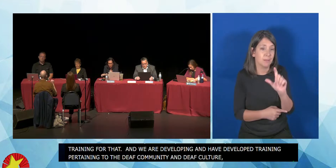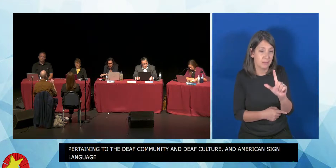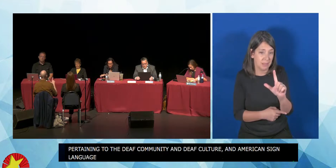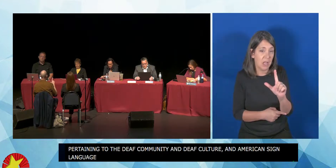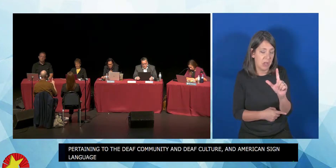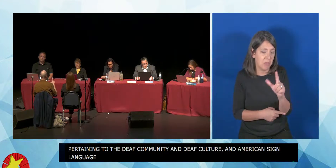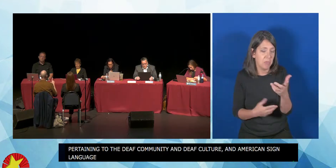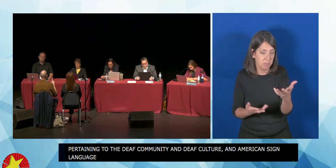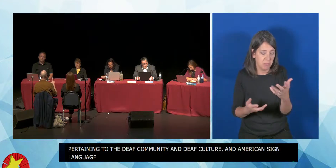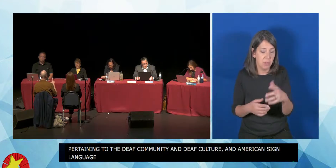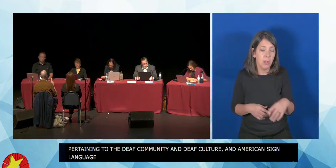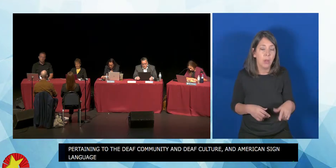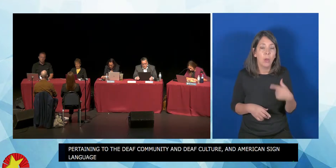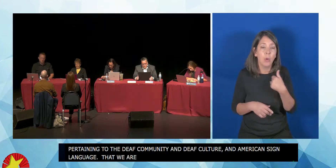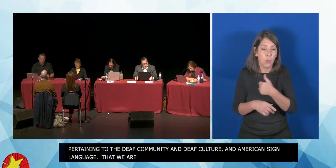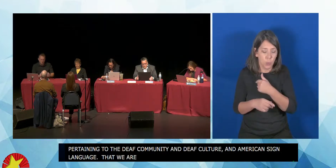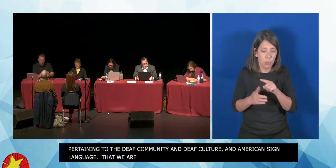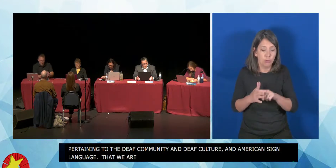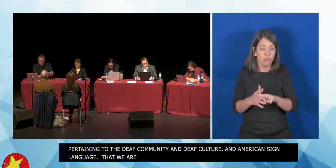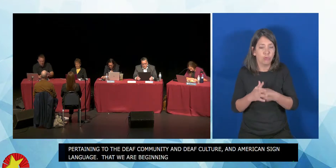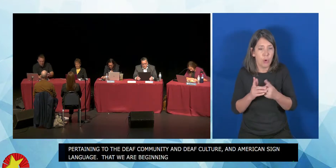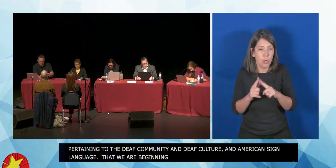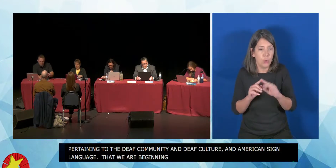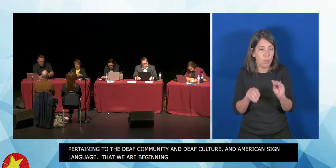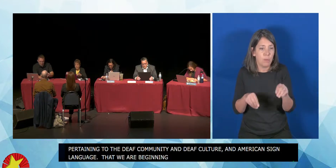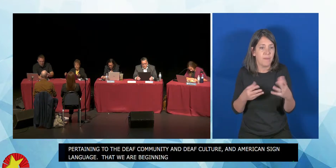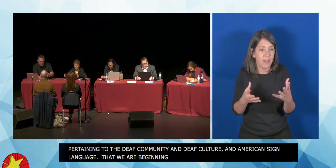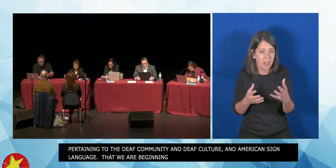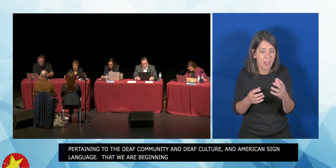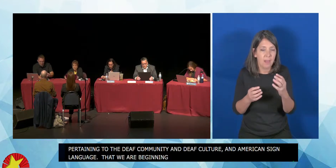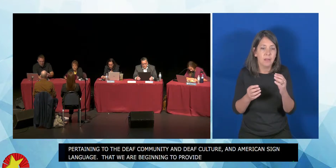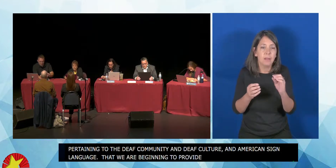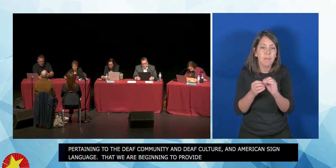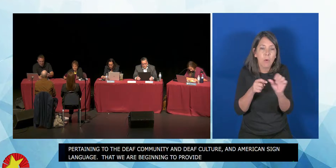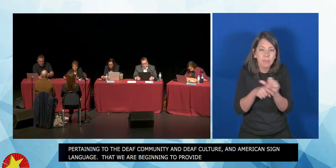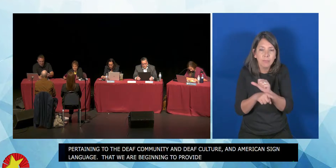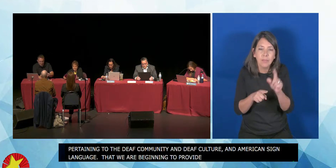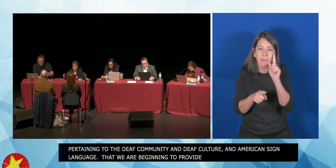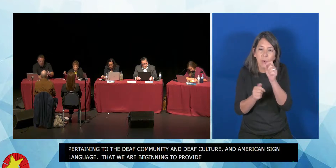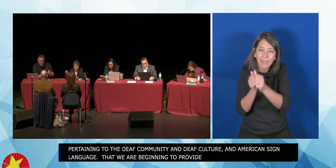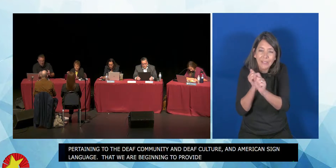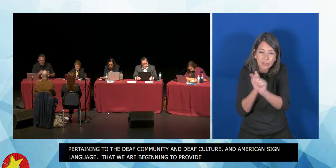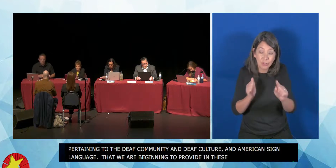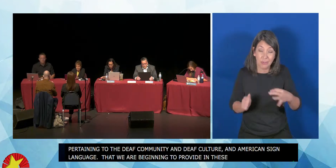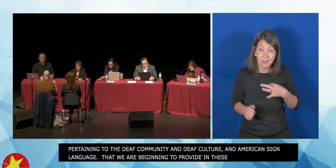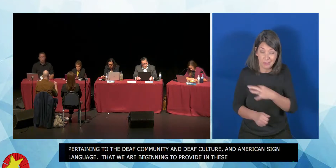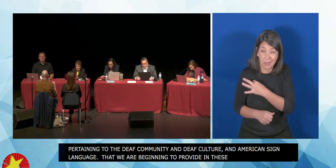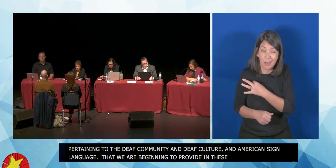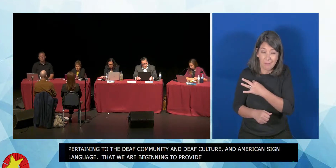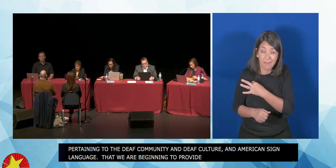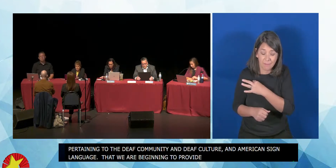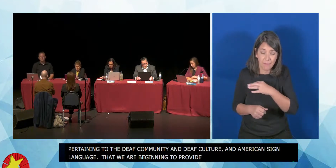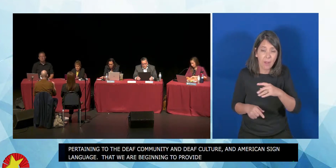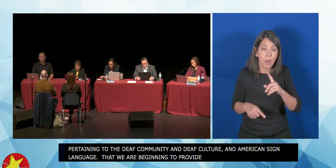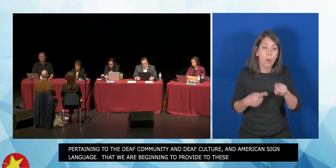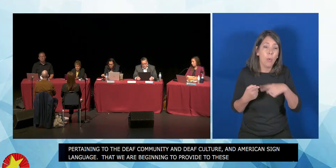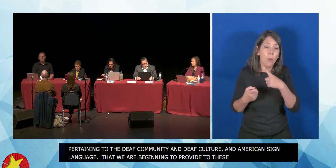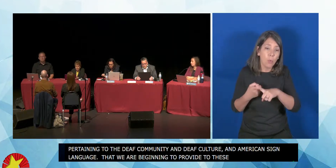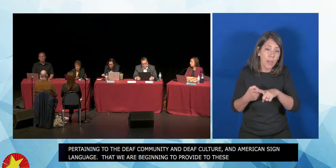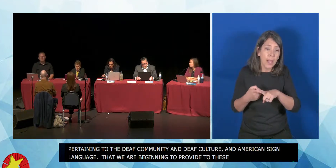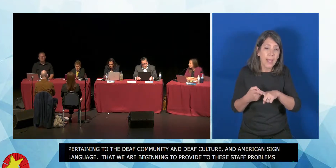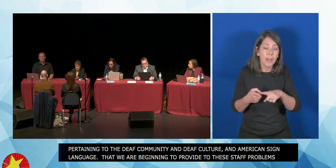we're beginning to provide to new staff members as they come to ASCD as